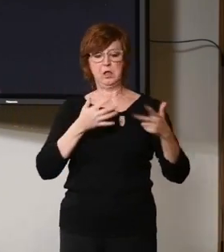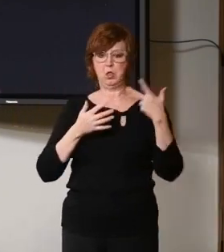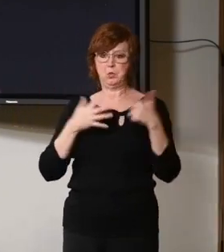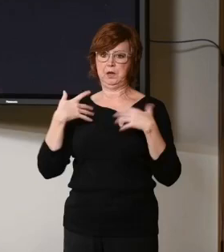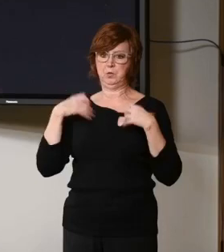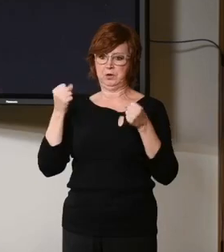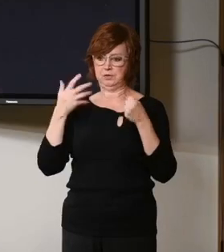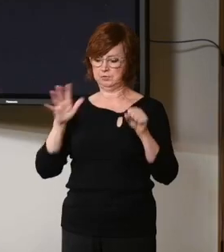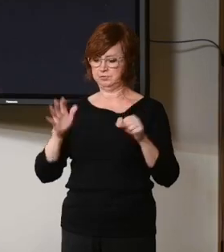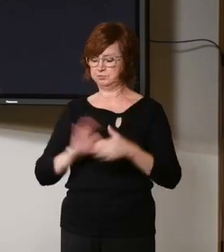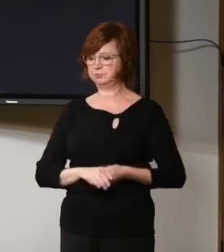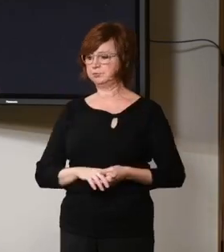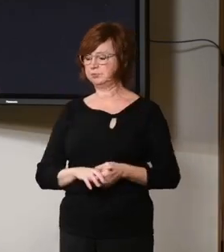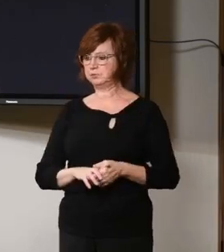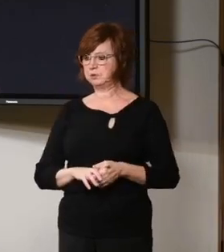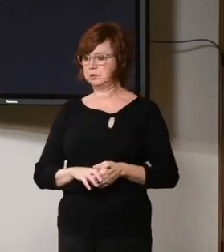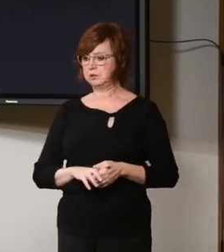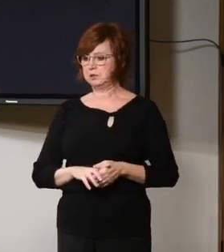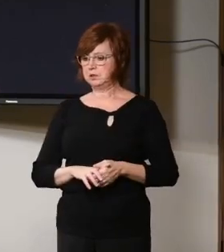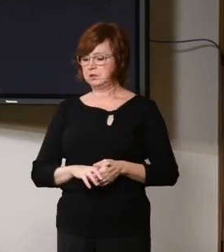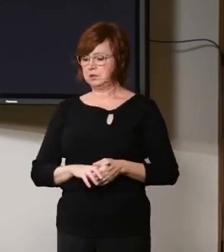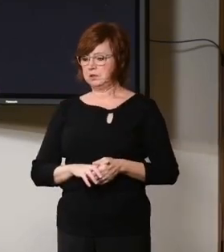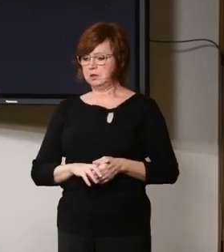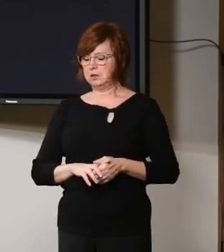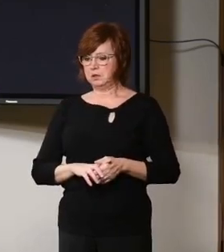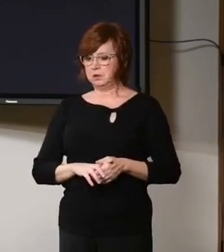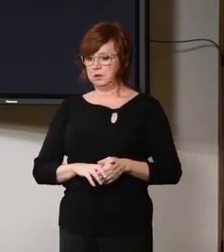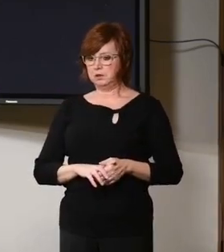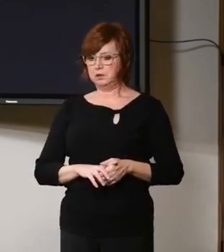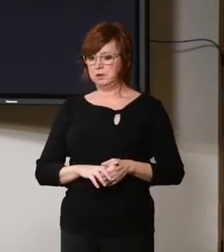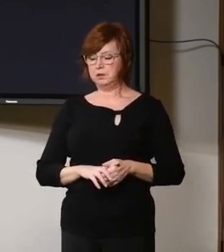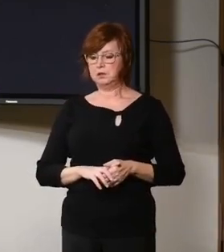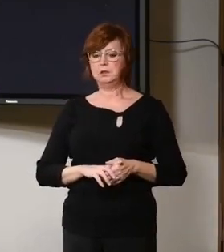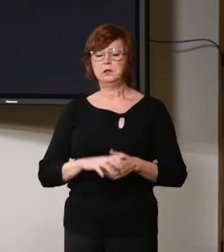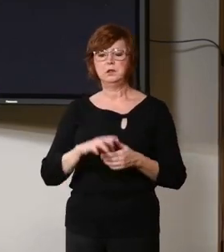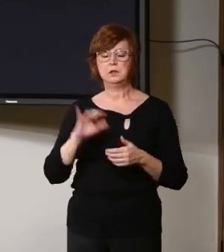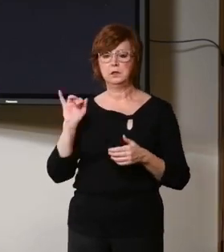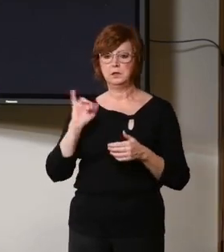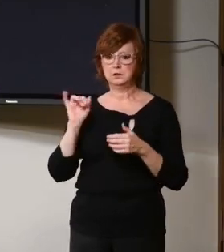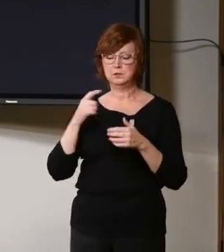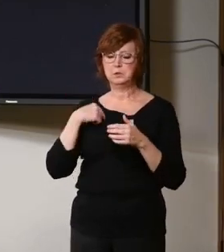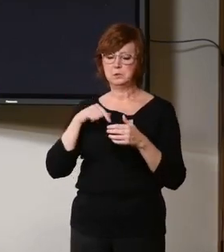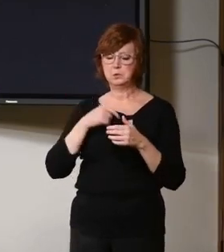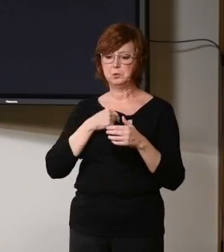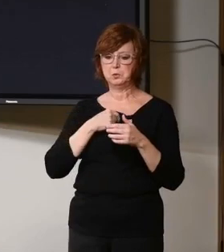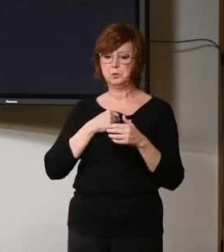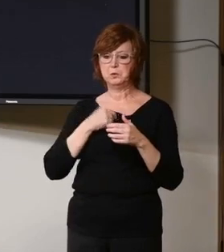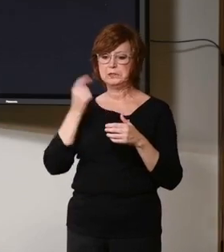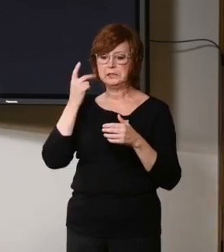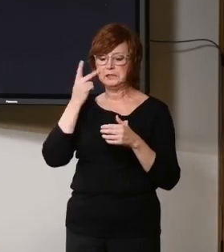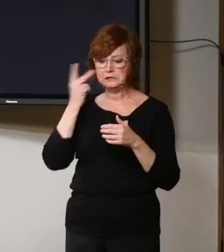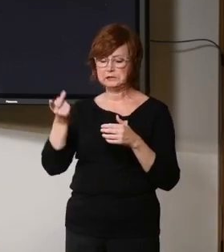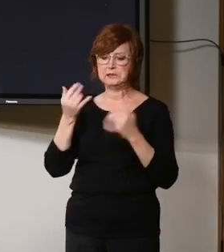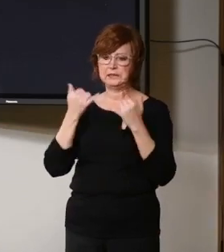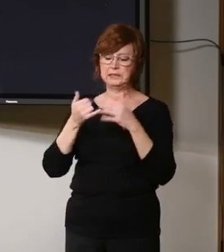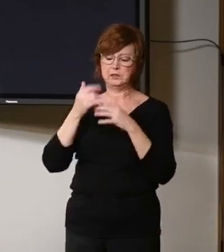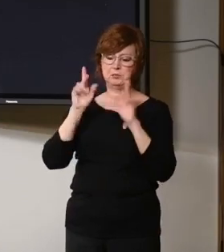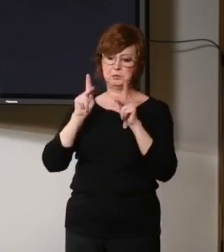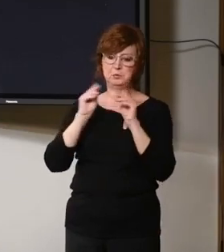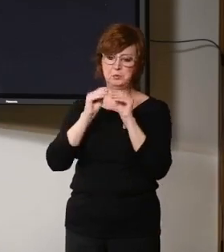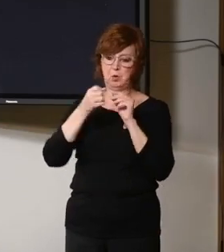3 cases have recovered. But we were also expecting to see, unfortunately, hospitalizations, so we're seeing that as